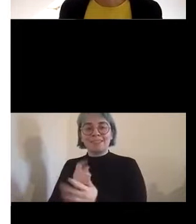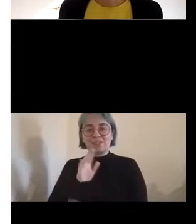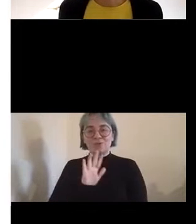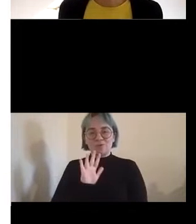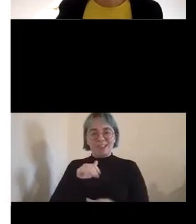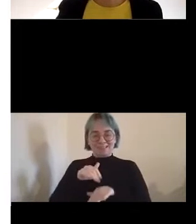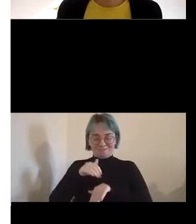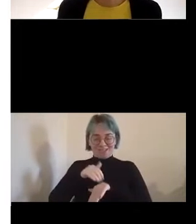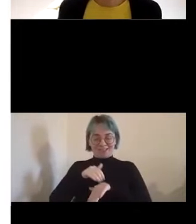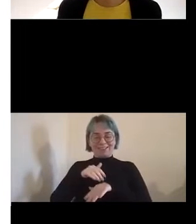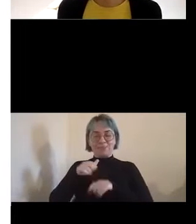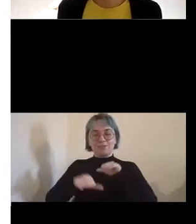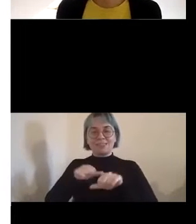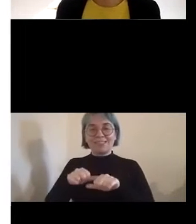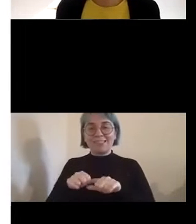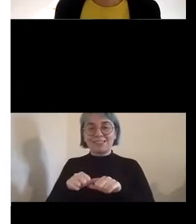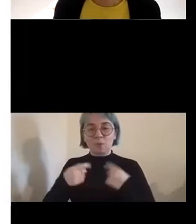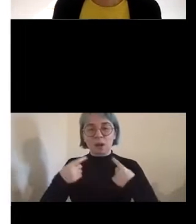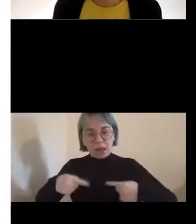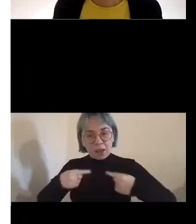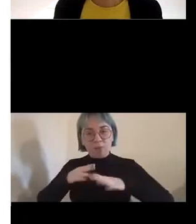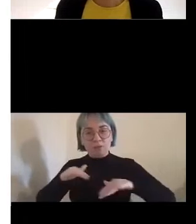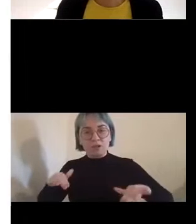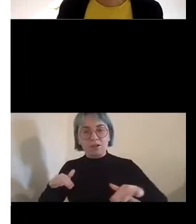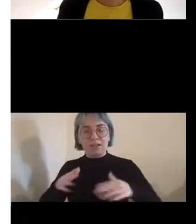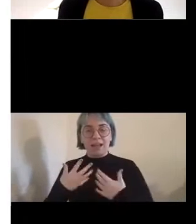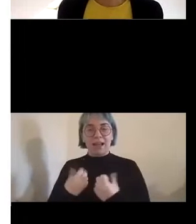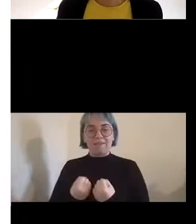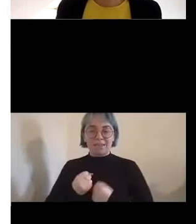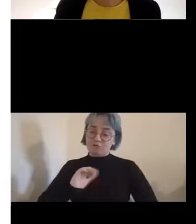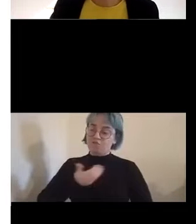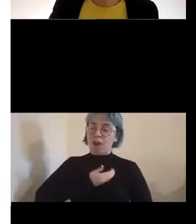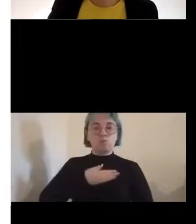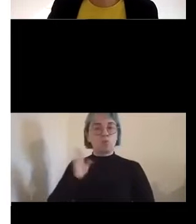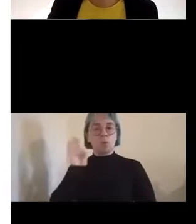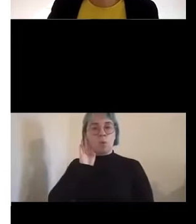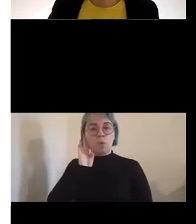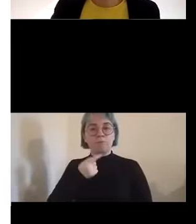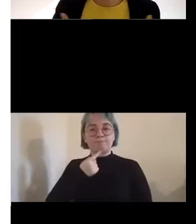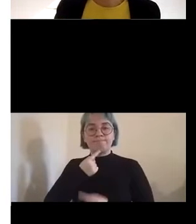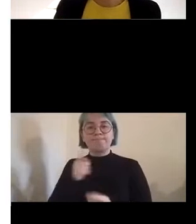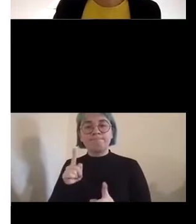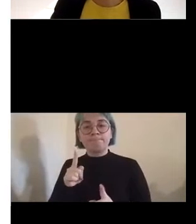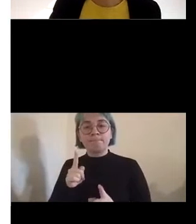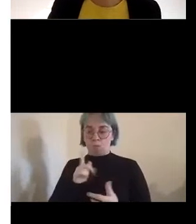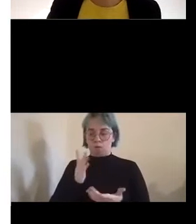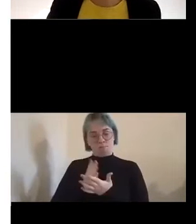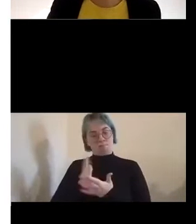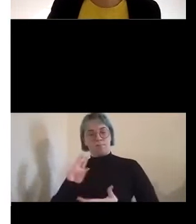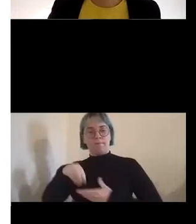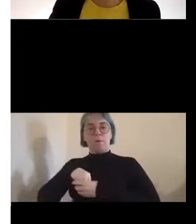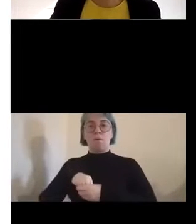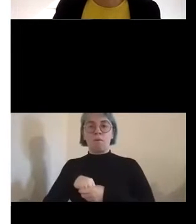so to enable the child actually to have their right to be heard, really effectively participate,